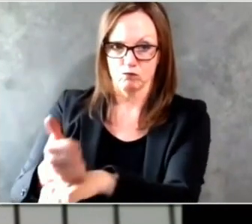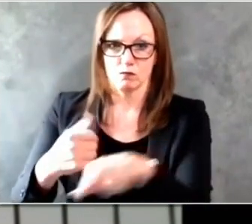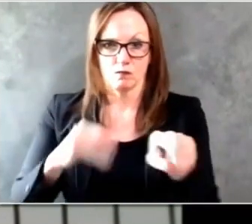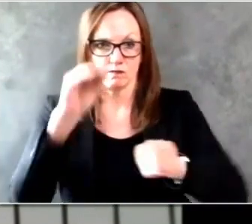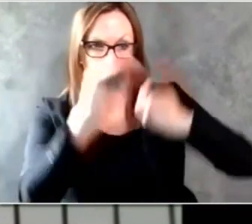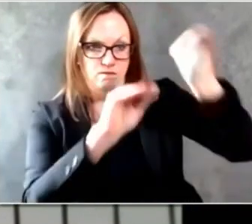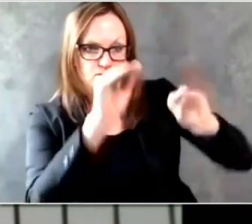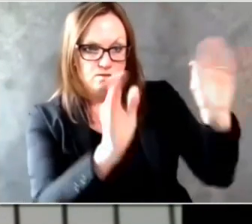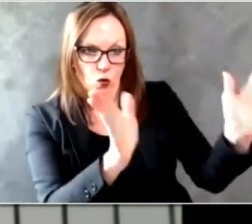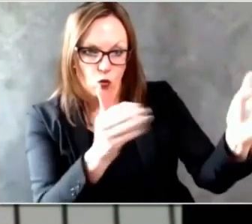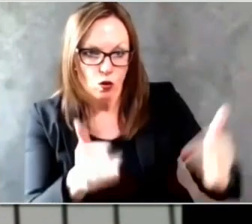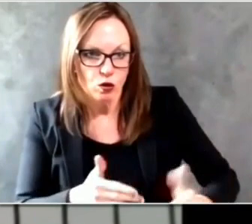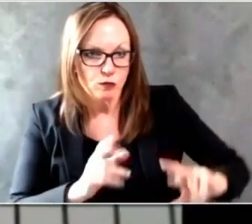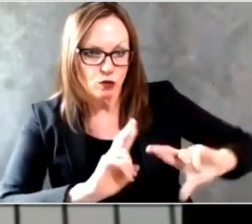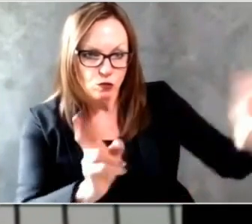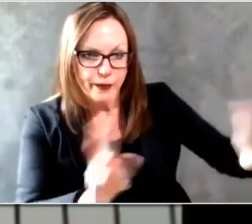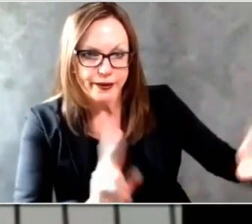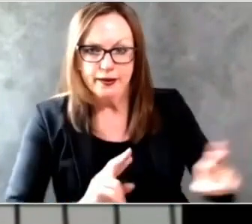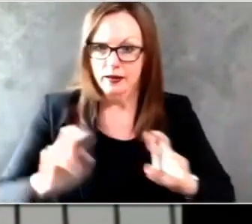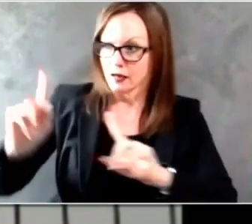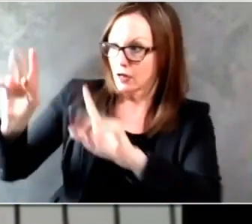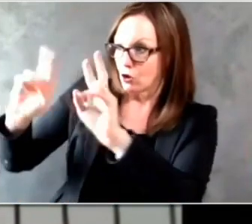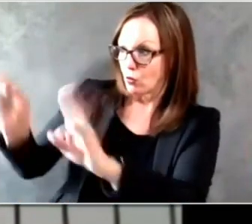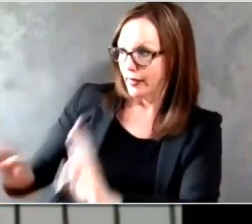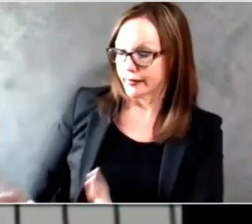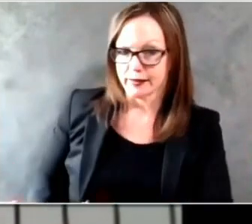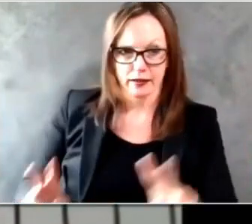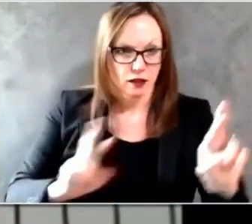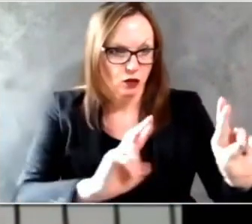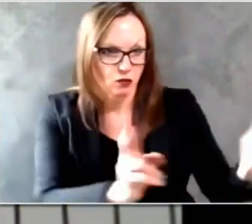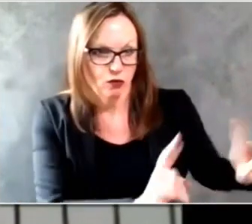care for people. And a follow-up, Sean?